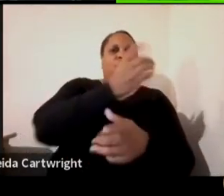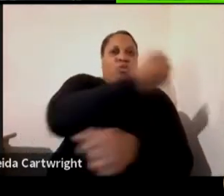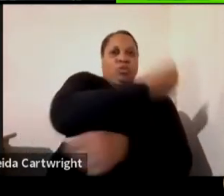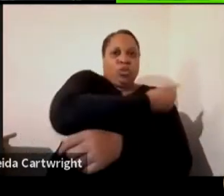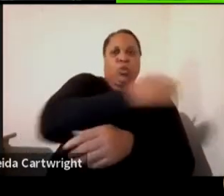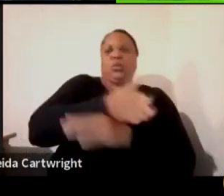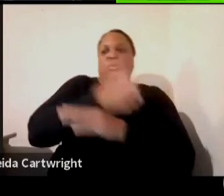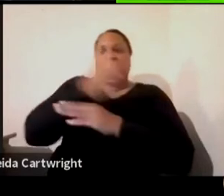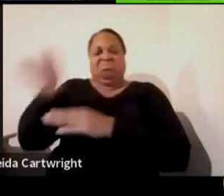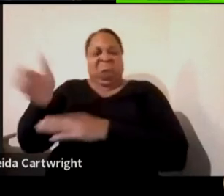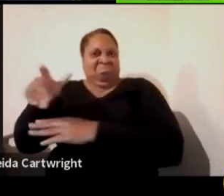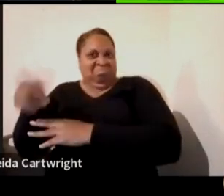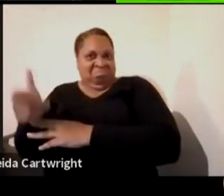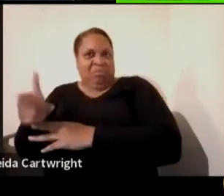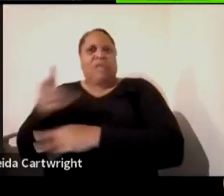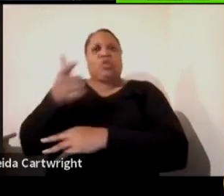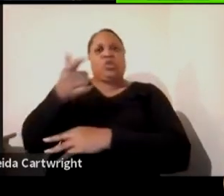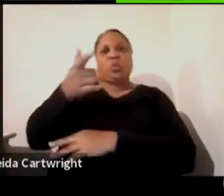However, life is different.